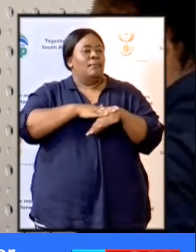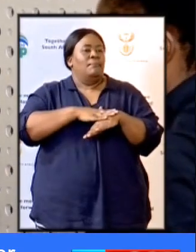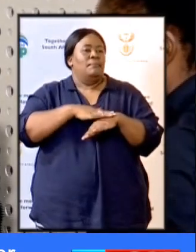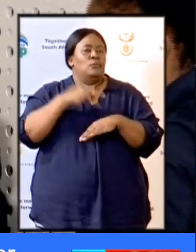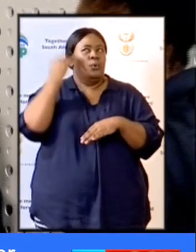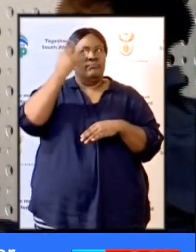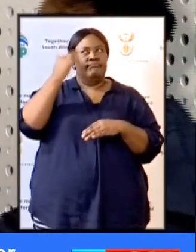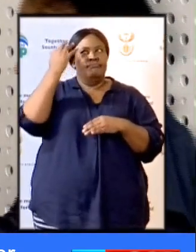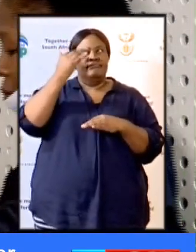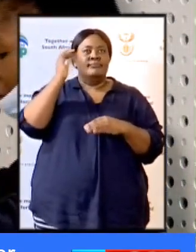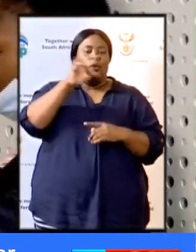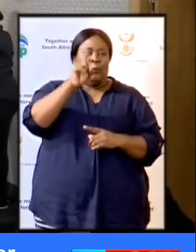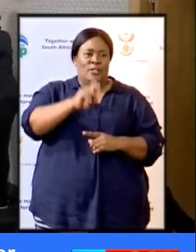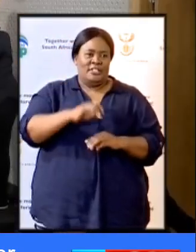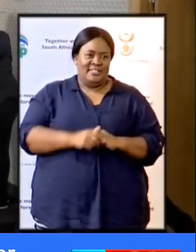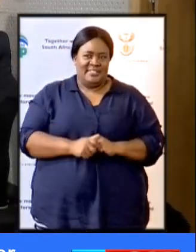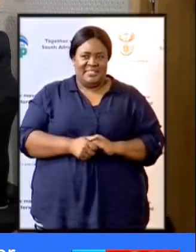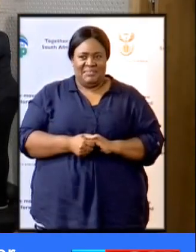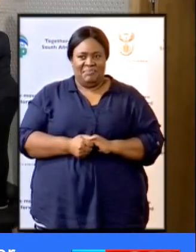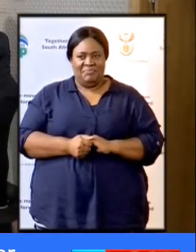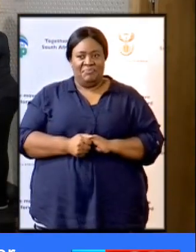questions. Pepet.